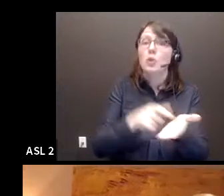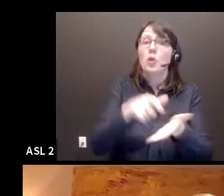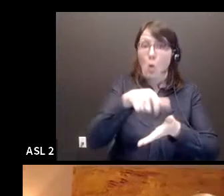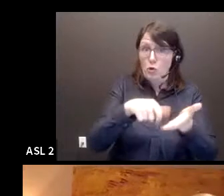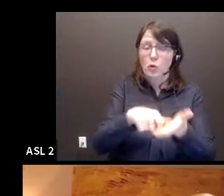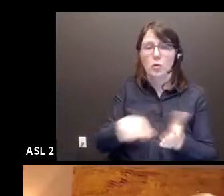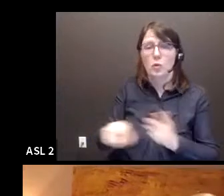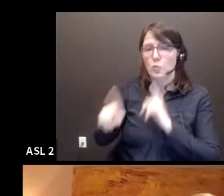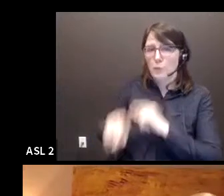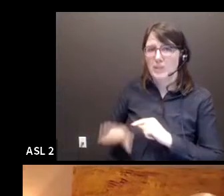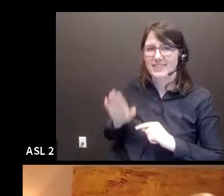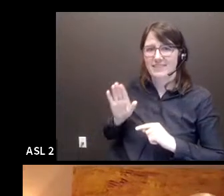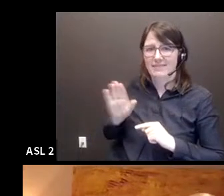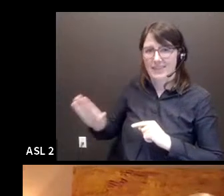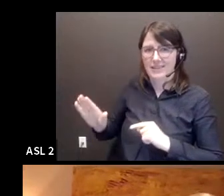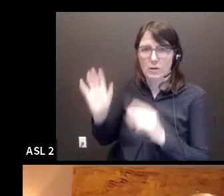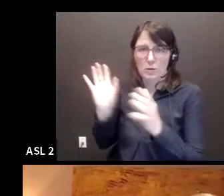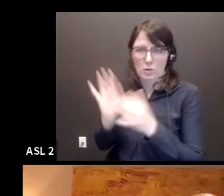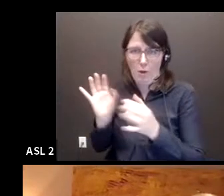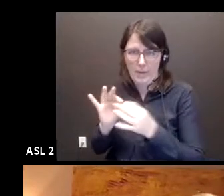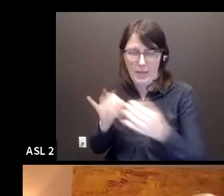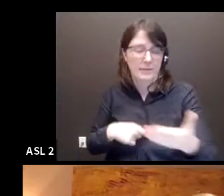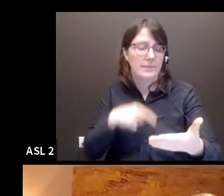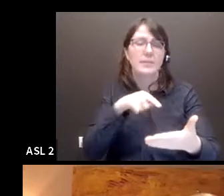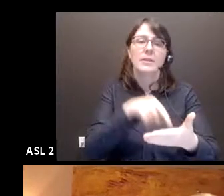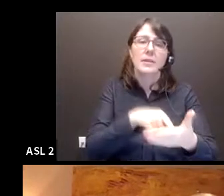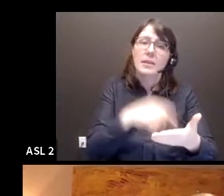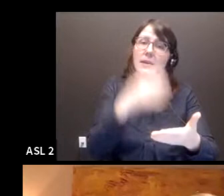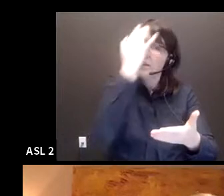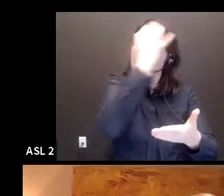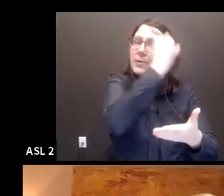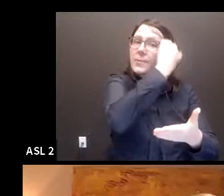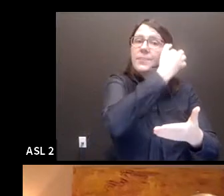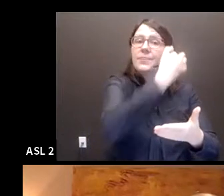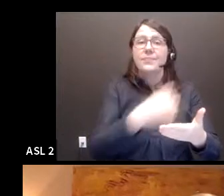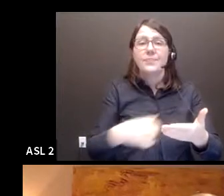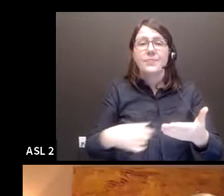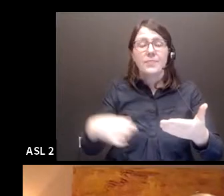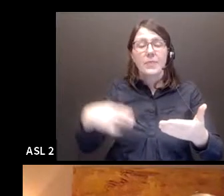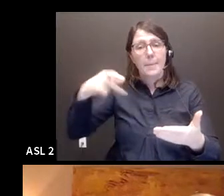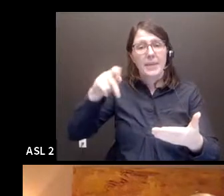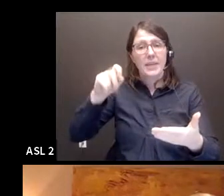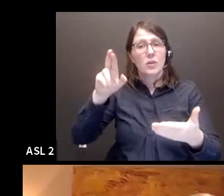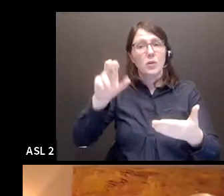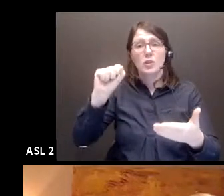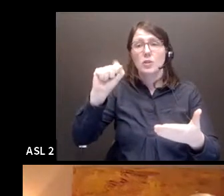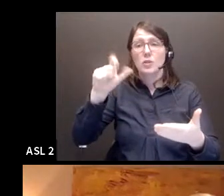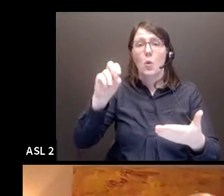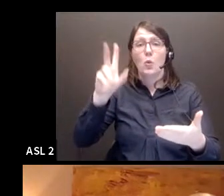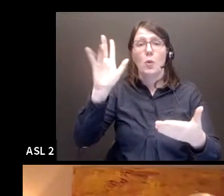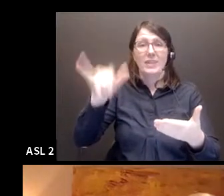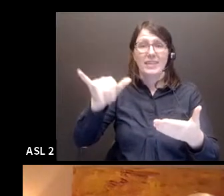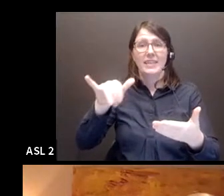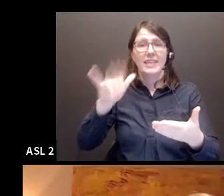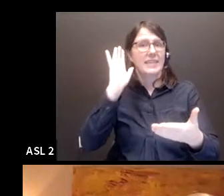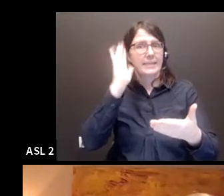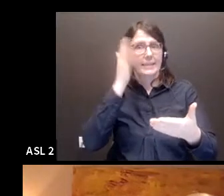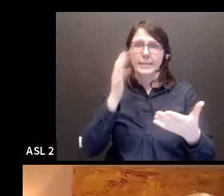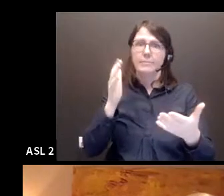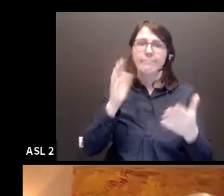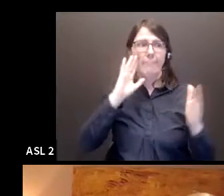peter slowly slams bloated police budget in which peter slowly can be counted among the small group of community members calling for